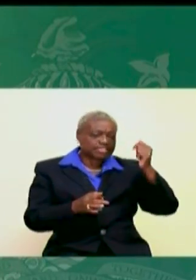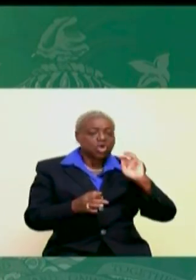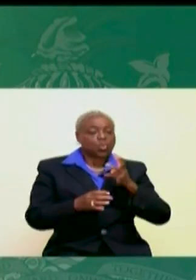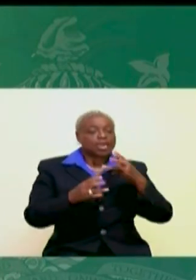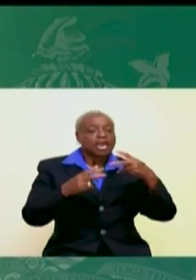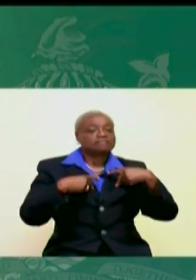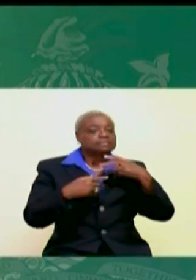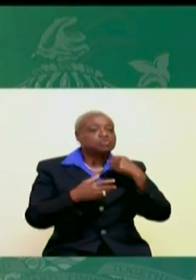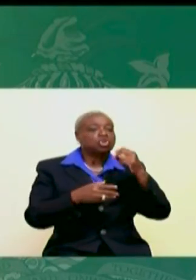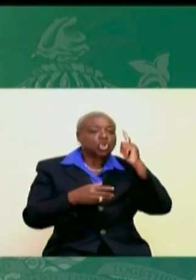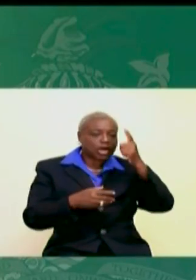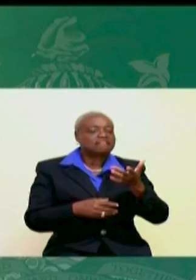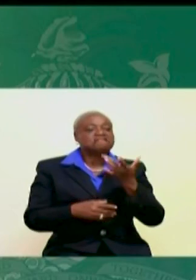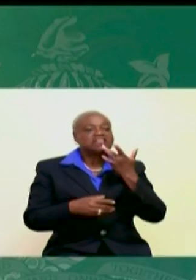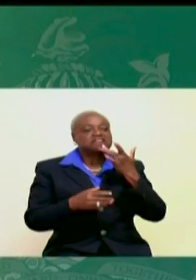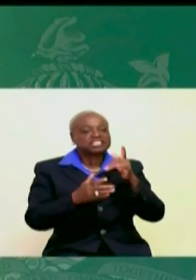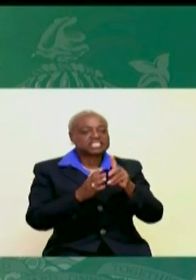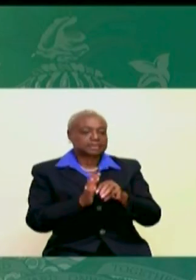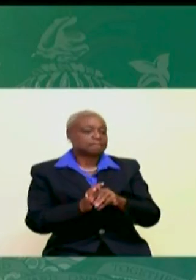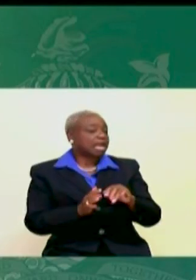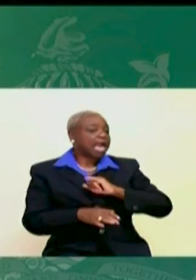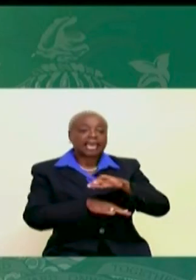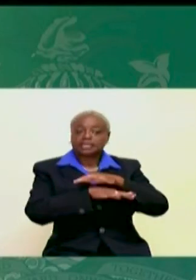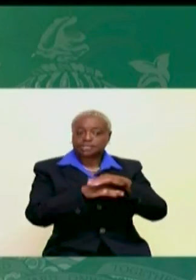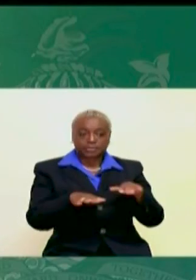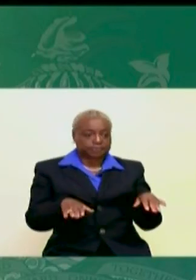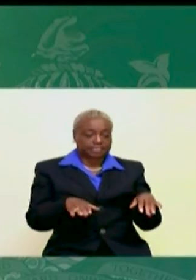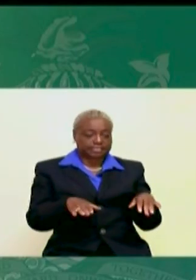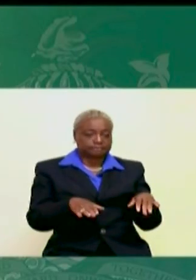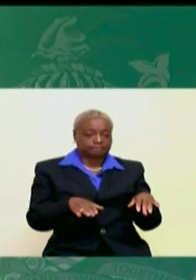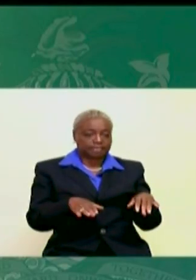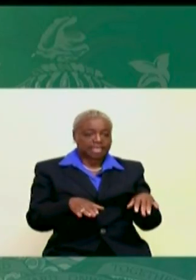favoritism. I don't, Madam Speaker.